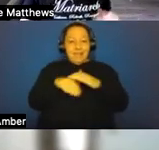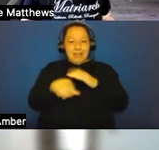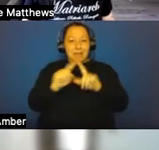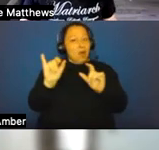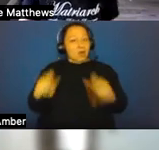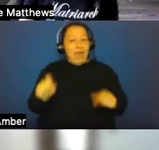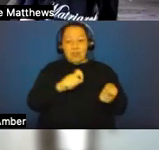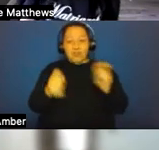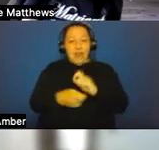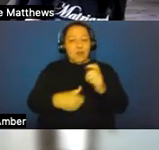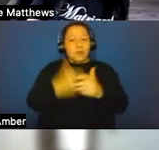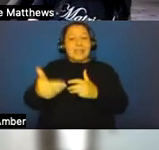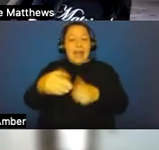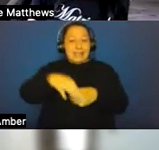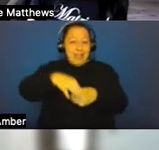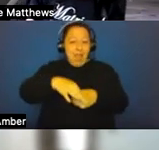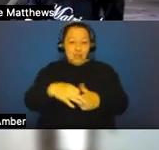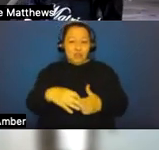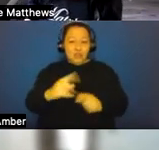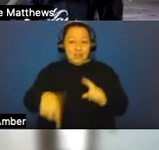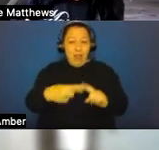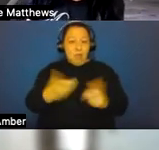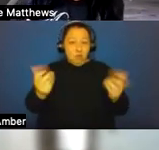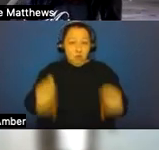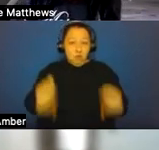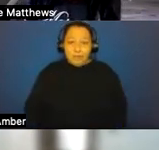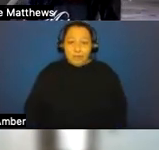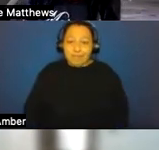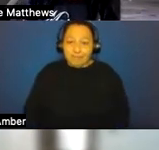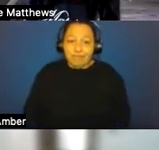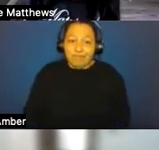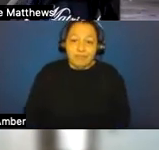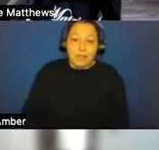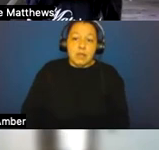next election. So, and then looking at how